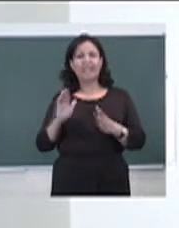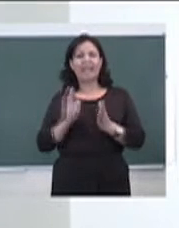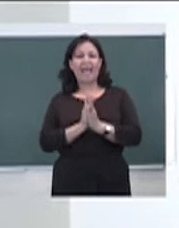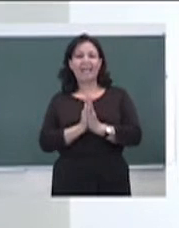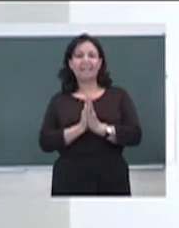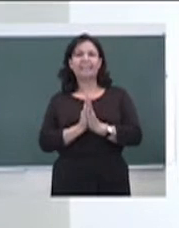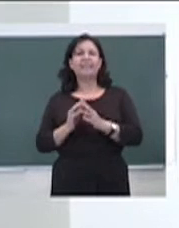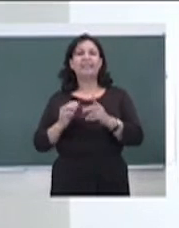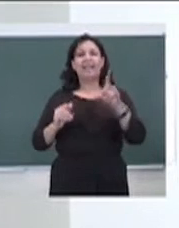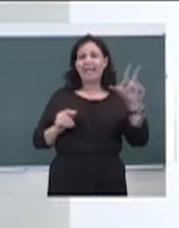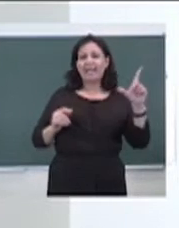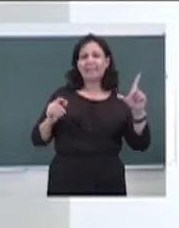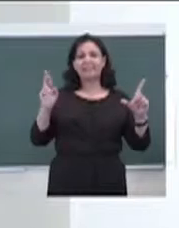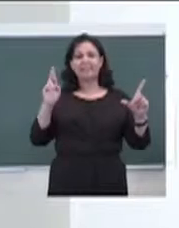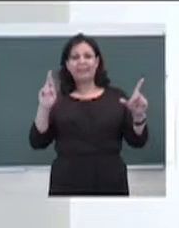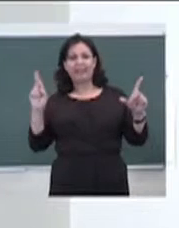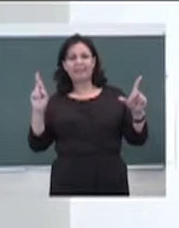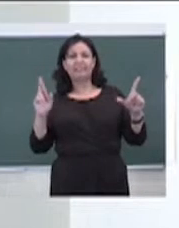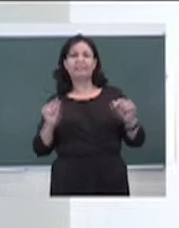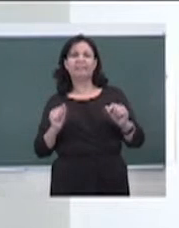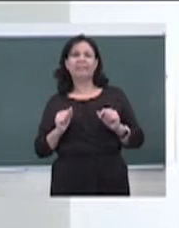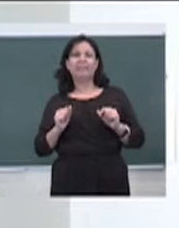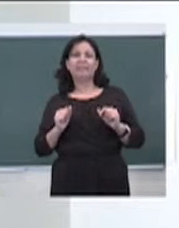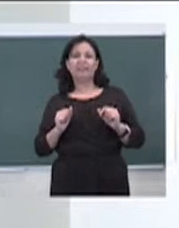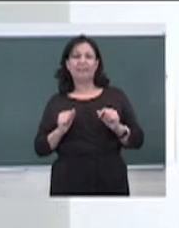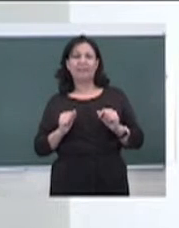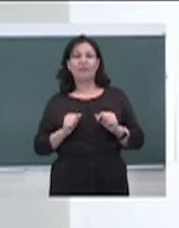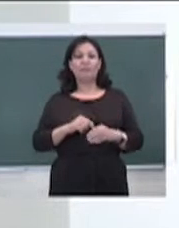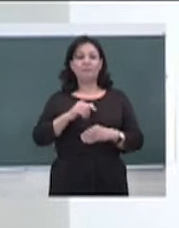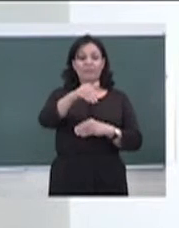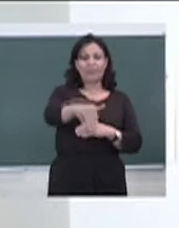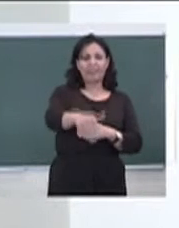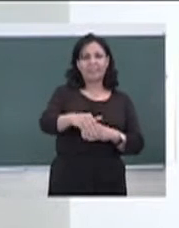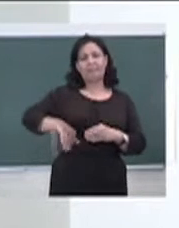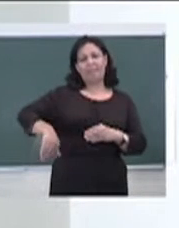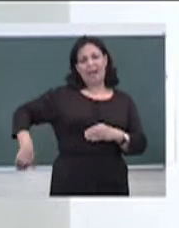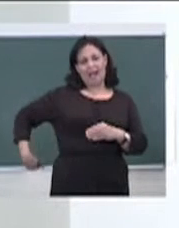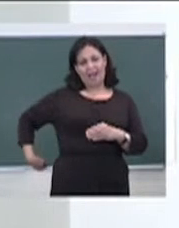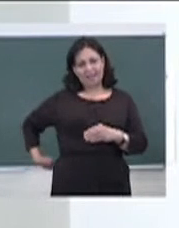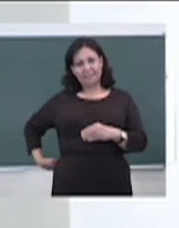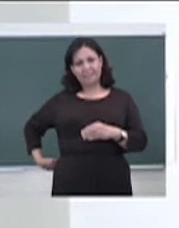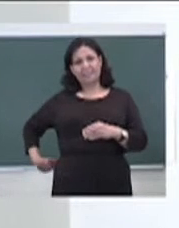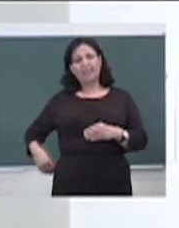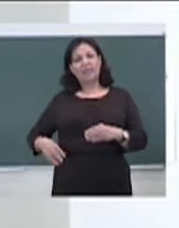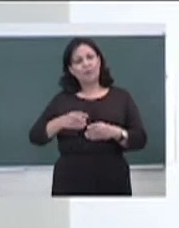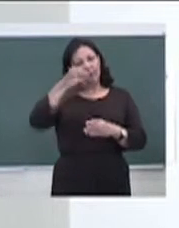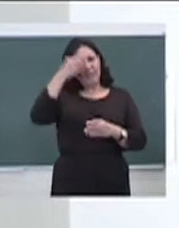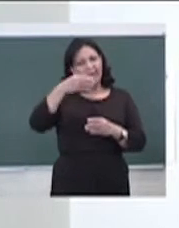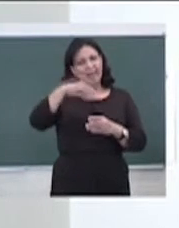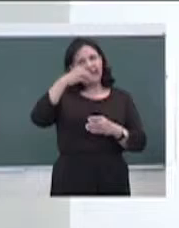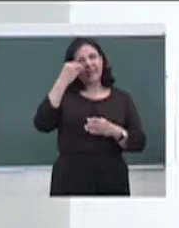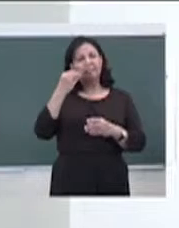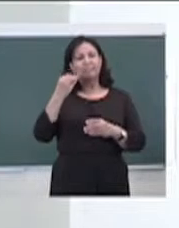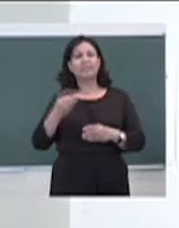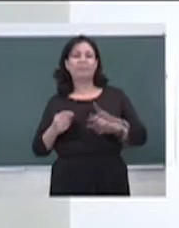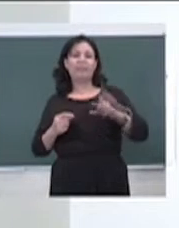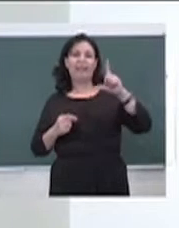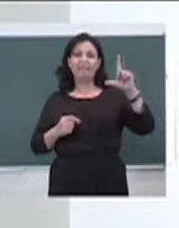in front looks like and behind. We also learned the difference between our left